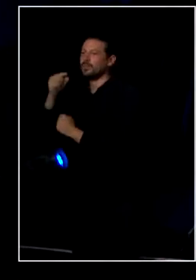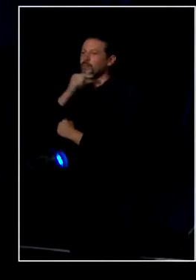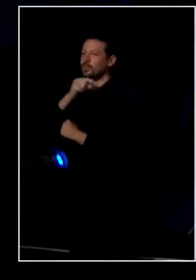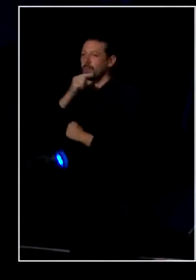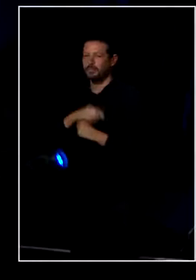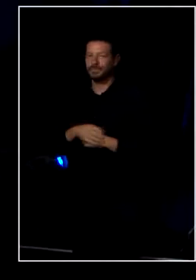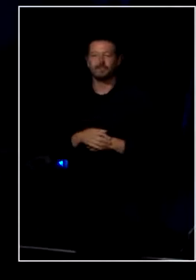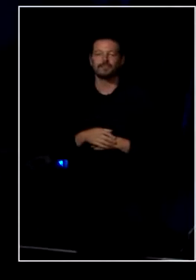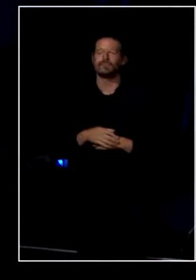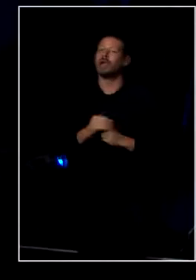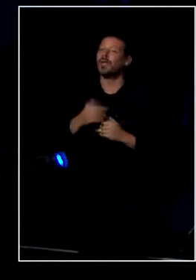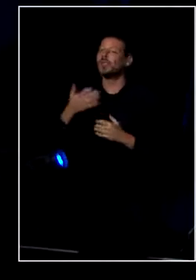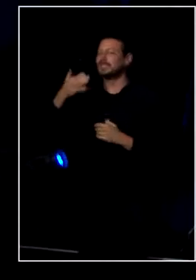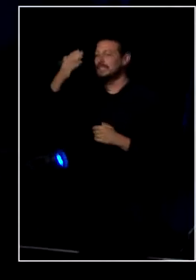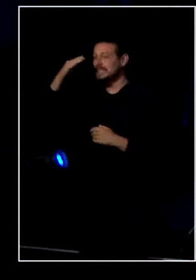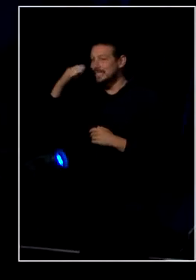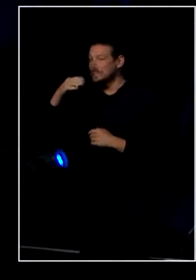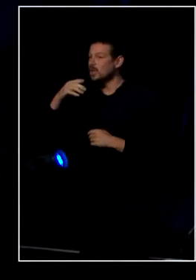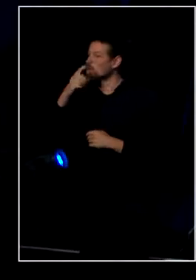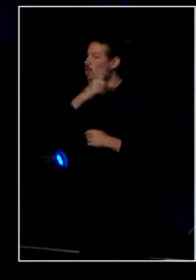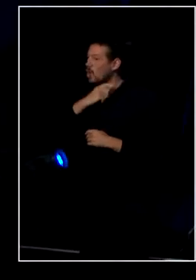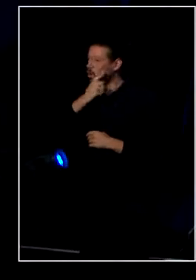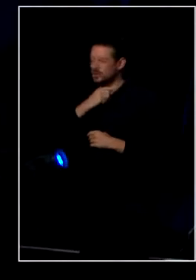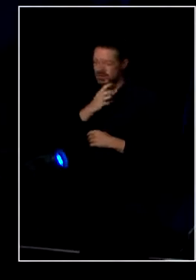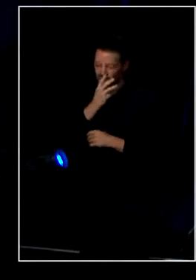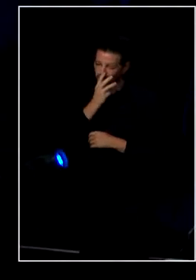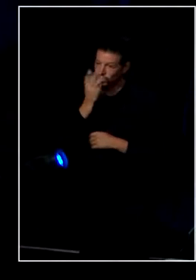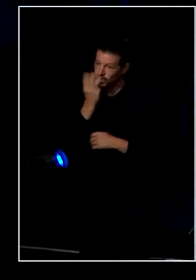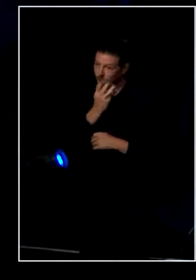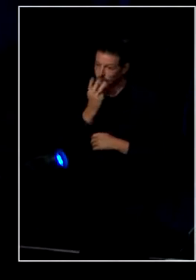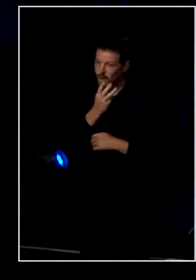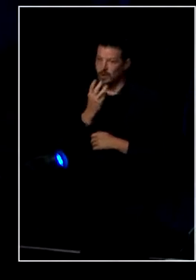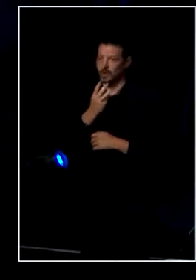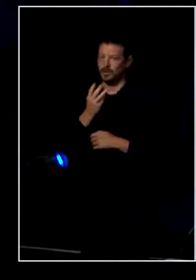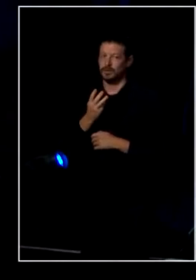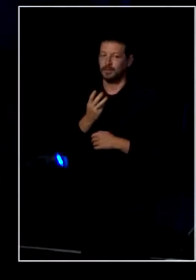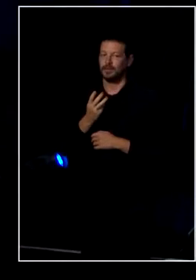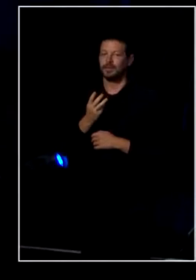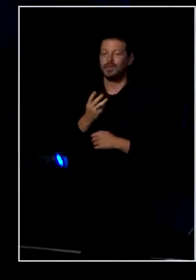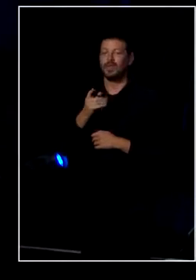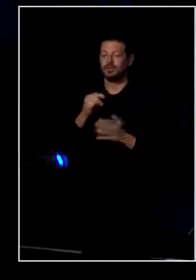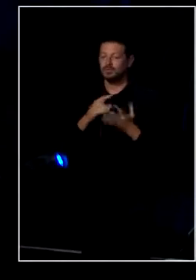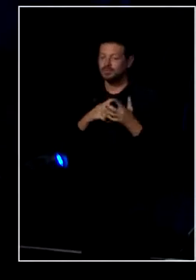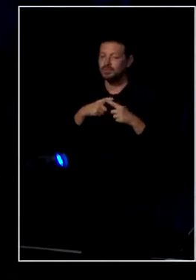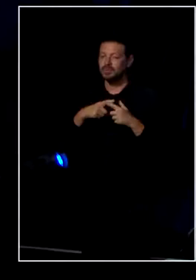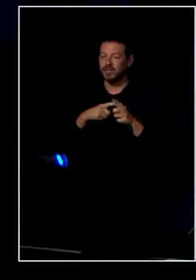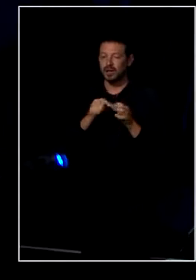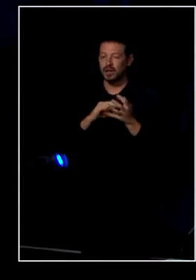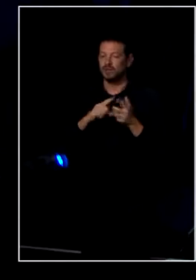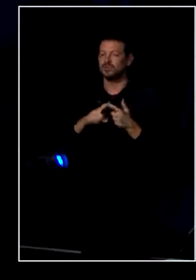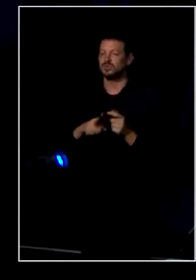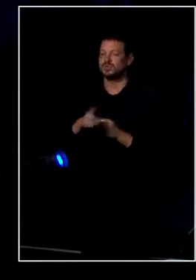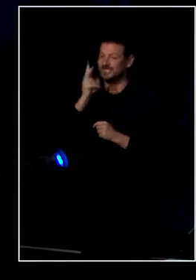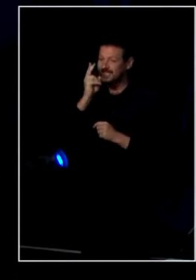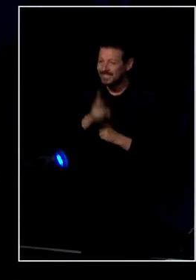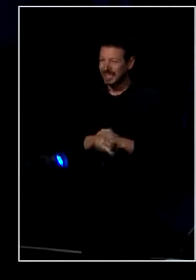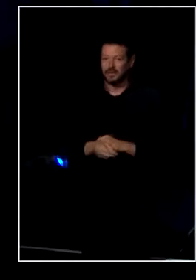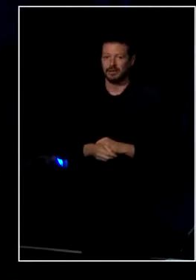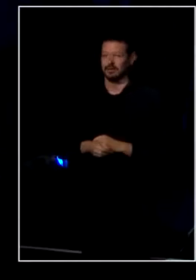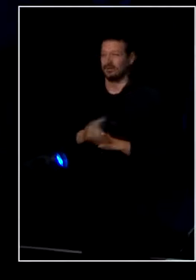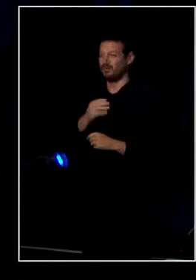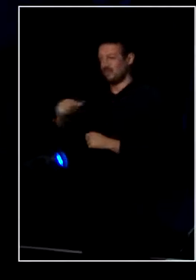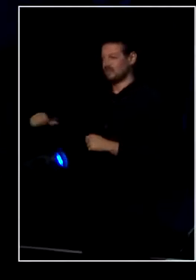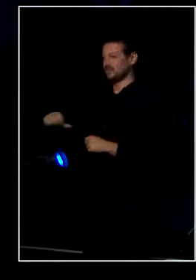even in senior girls when I was 13 years old. I was even sexually abused again by another